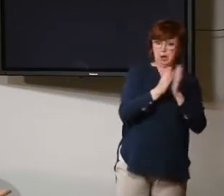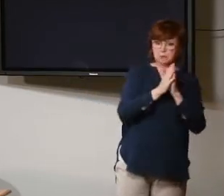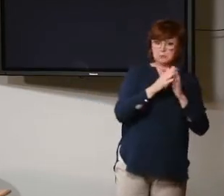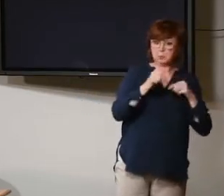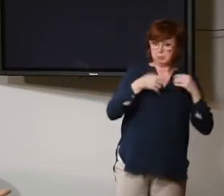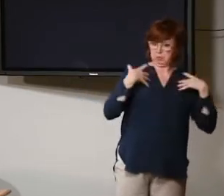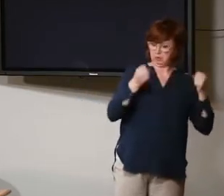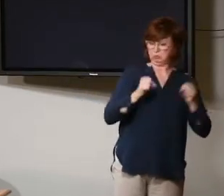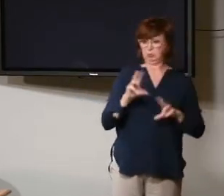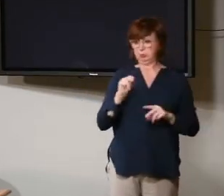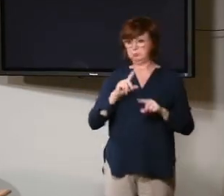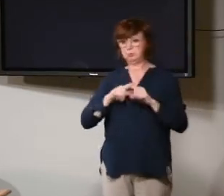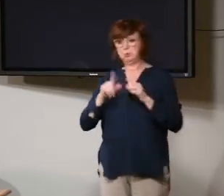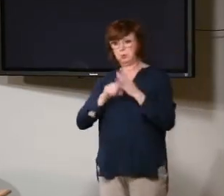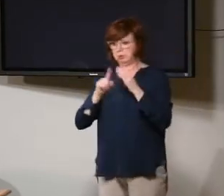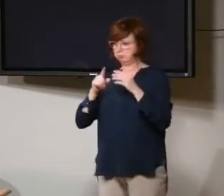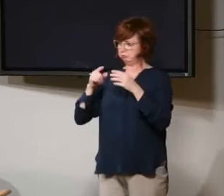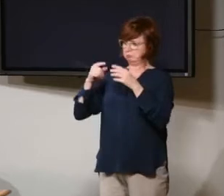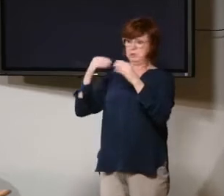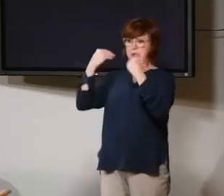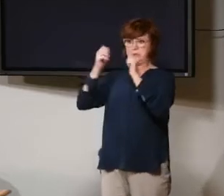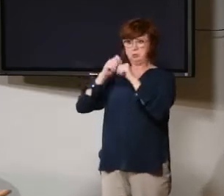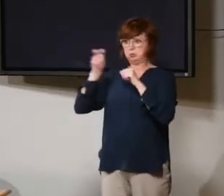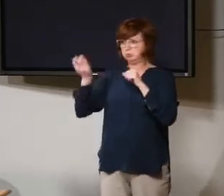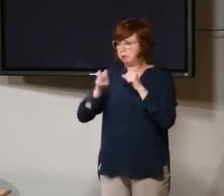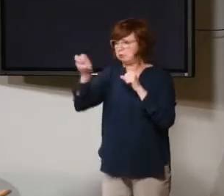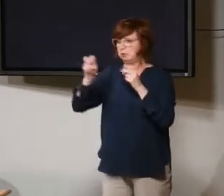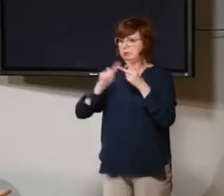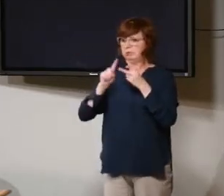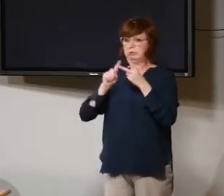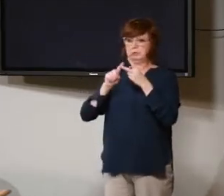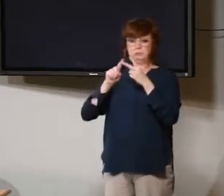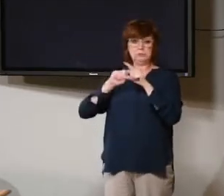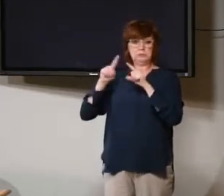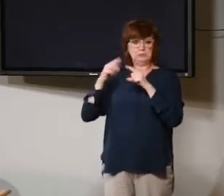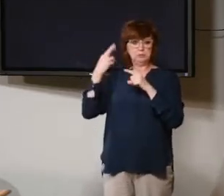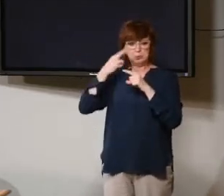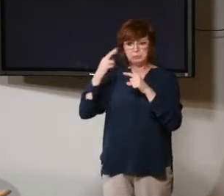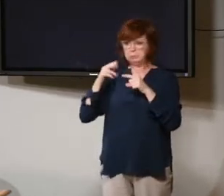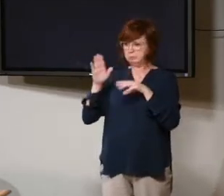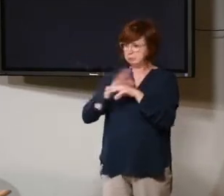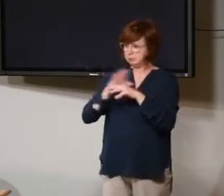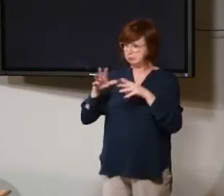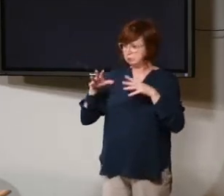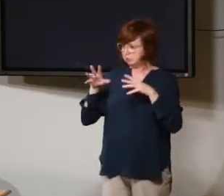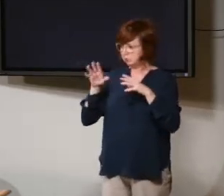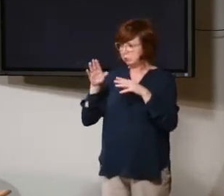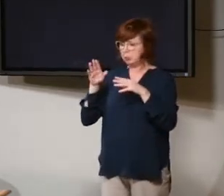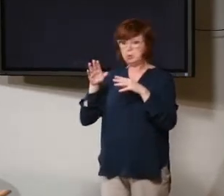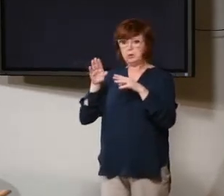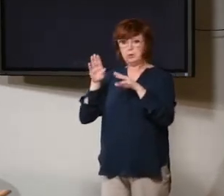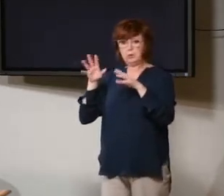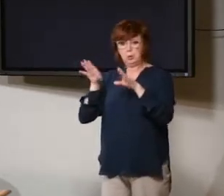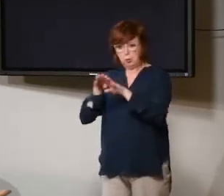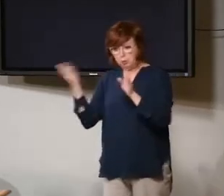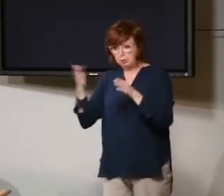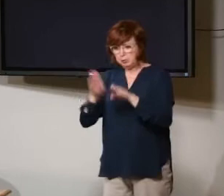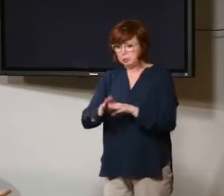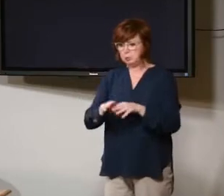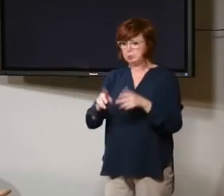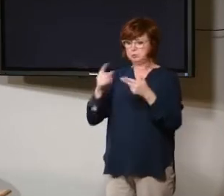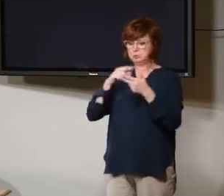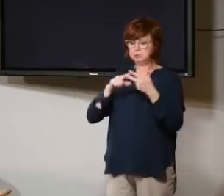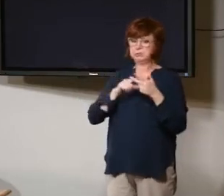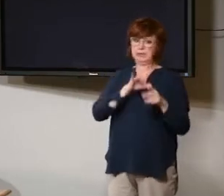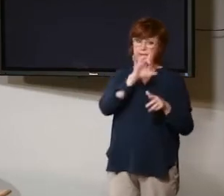that may be in place. We want to ensure that the 811 health line is being used exclusively to respond to